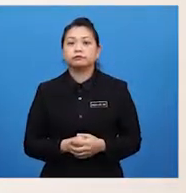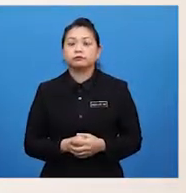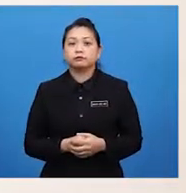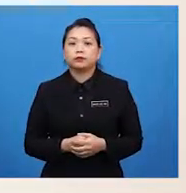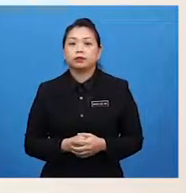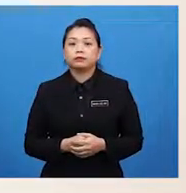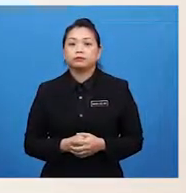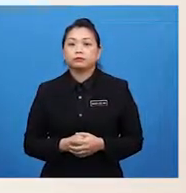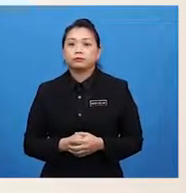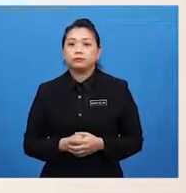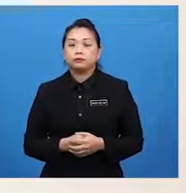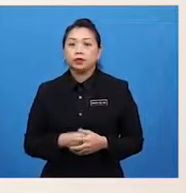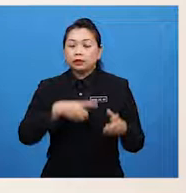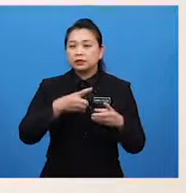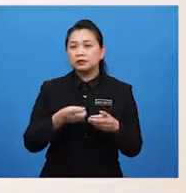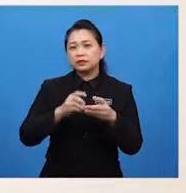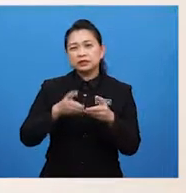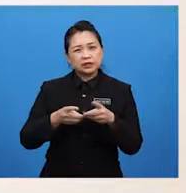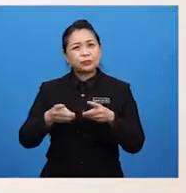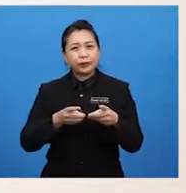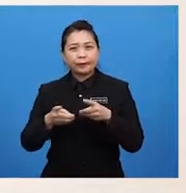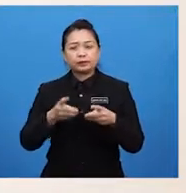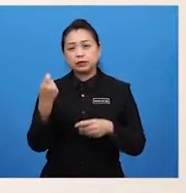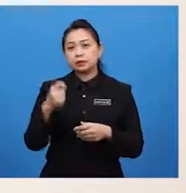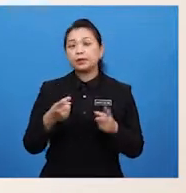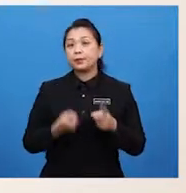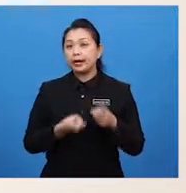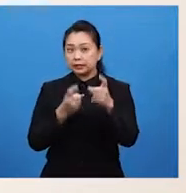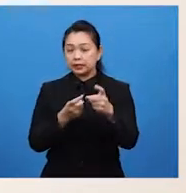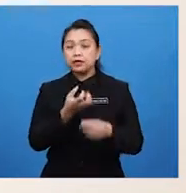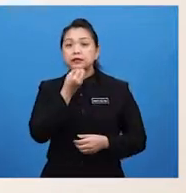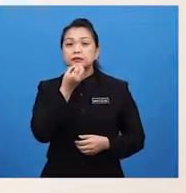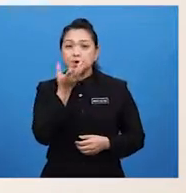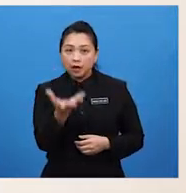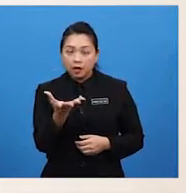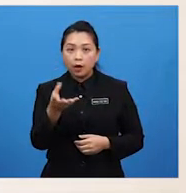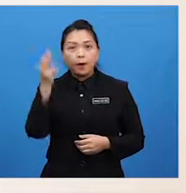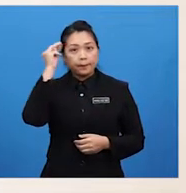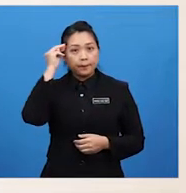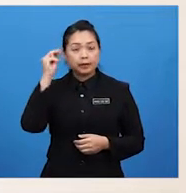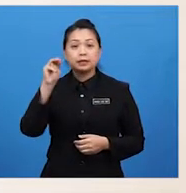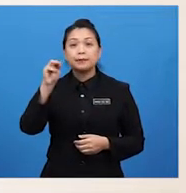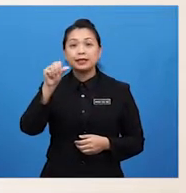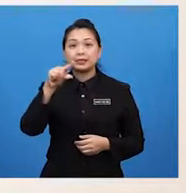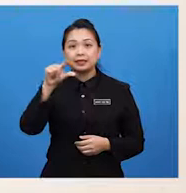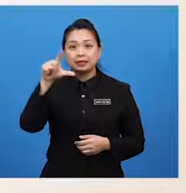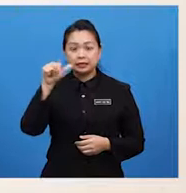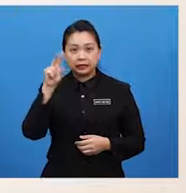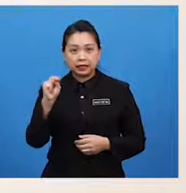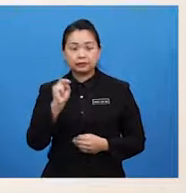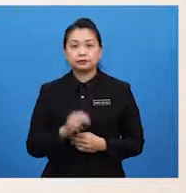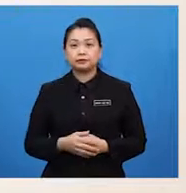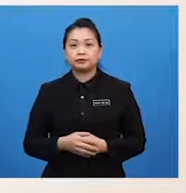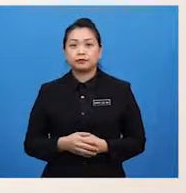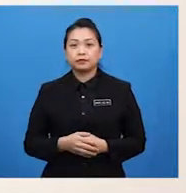Mazlan, describe the prizes, tell Mazlan if you won anything, tell